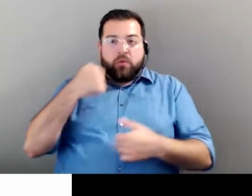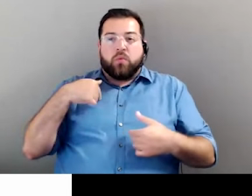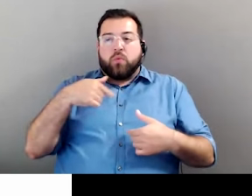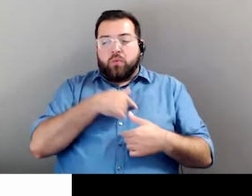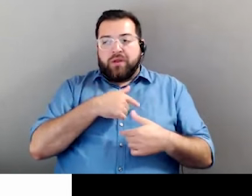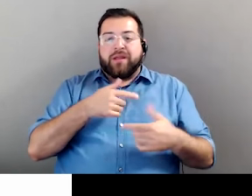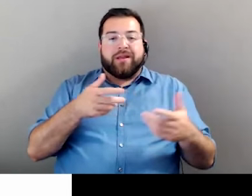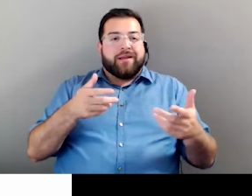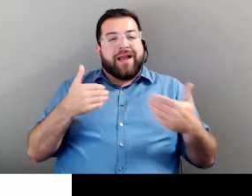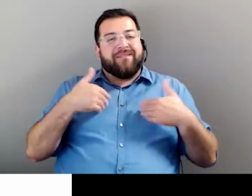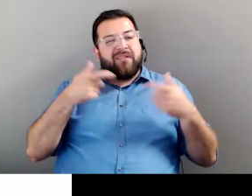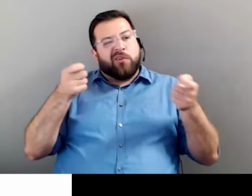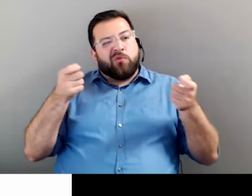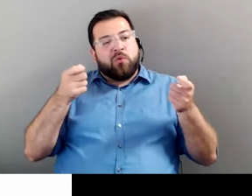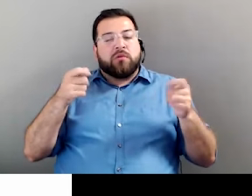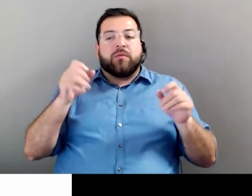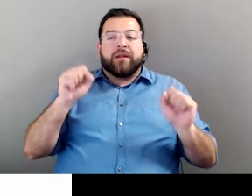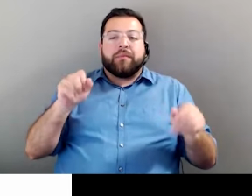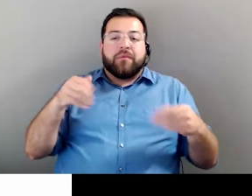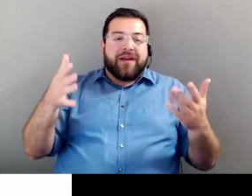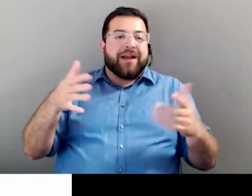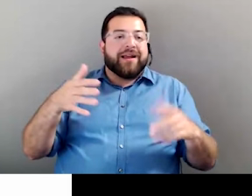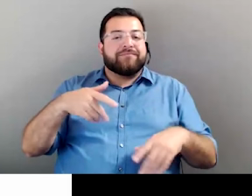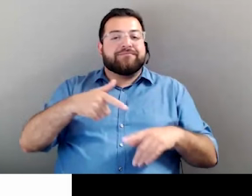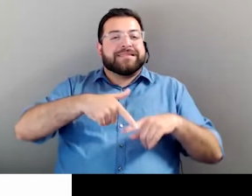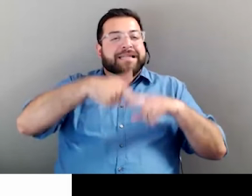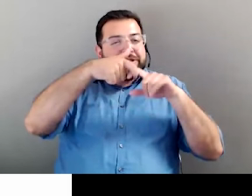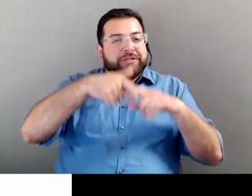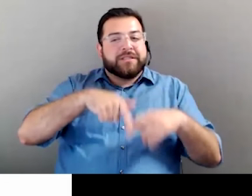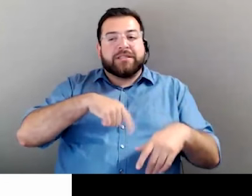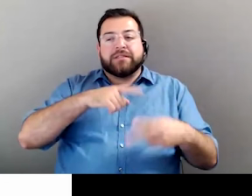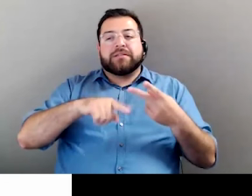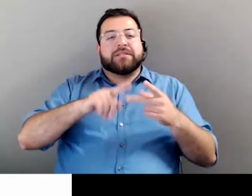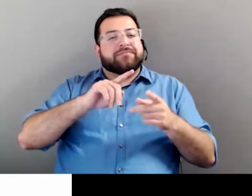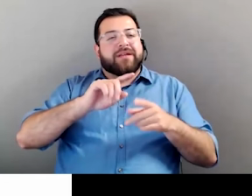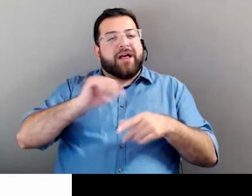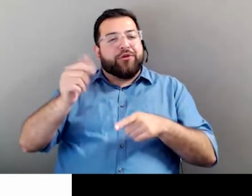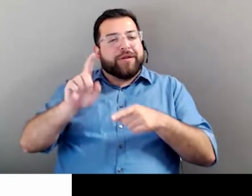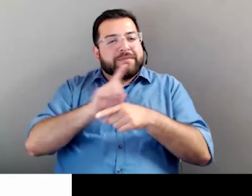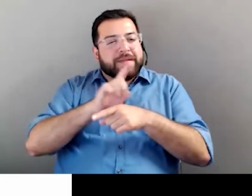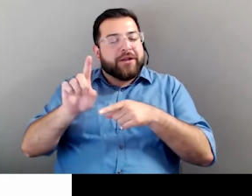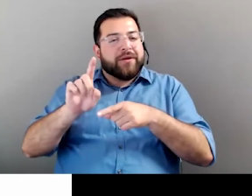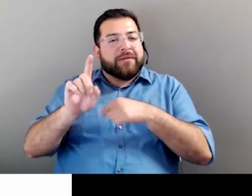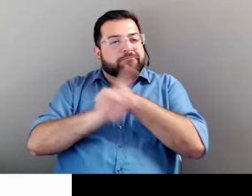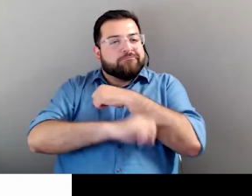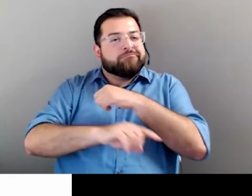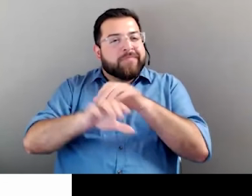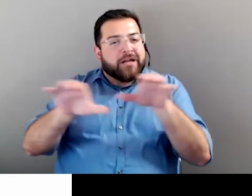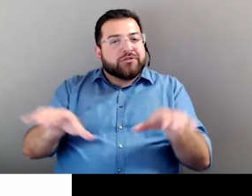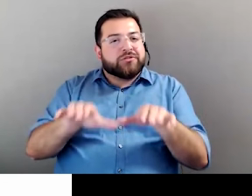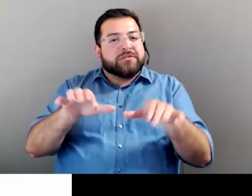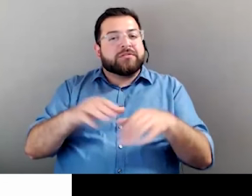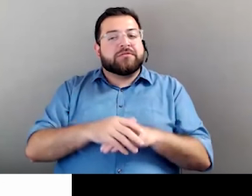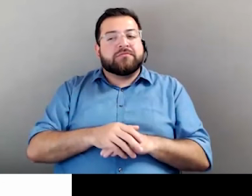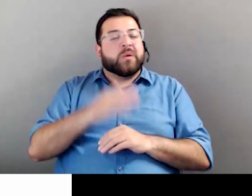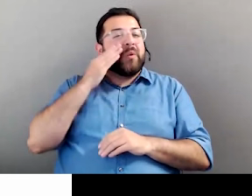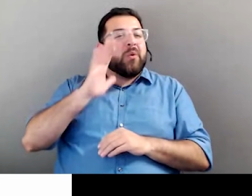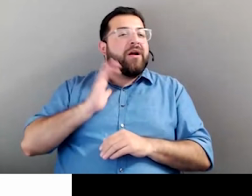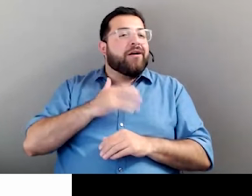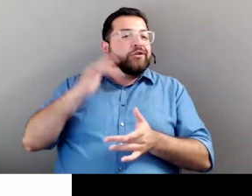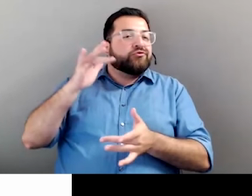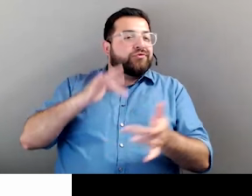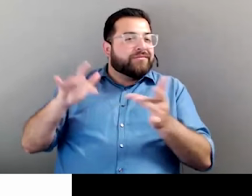supportive measures or like sanctions or disciplinary actions, right? And we do have like, study abroad programs, right? Or trips